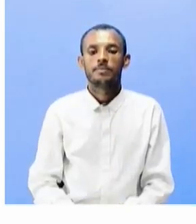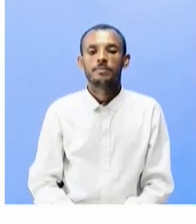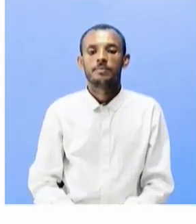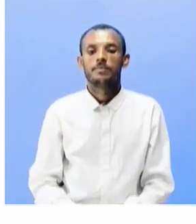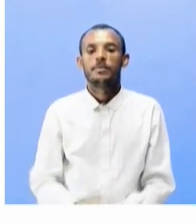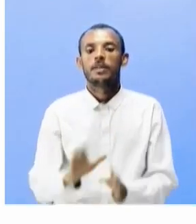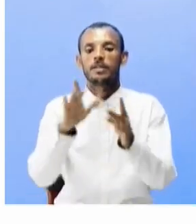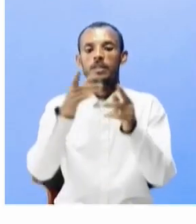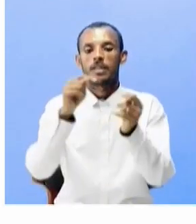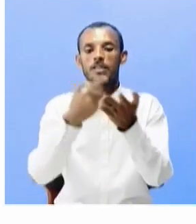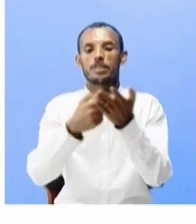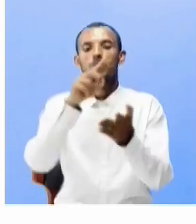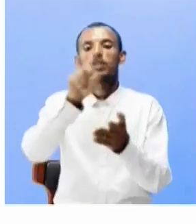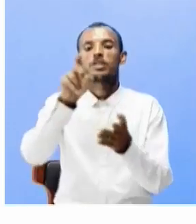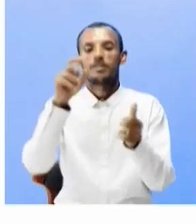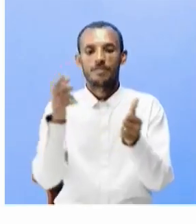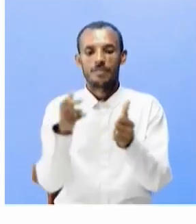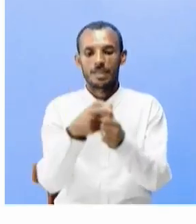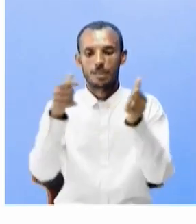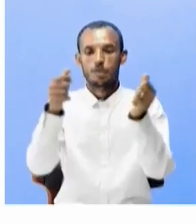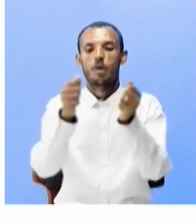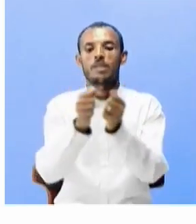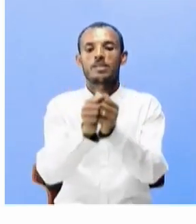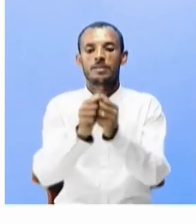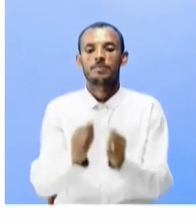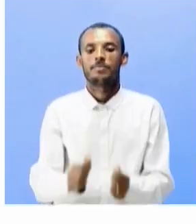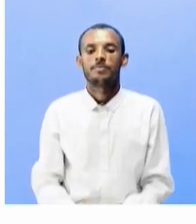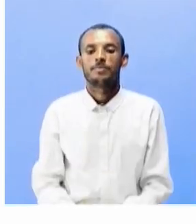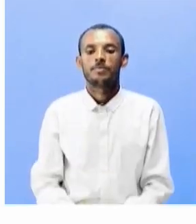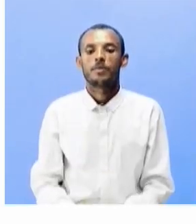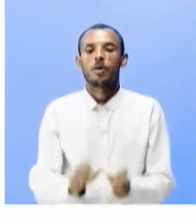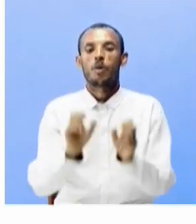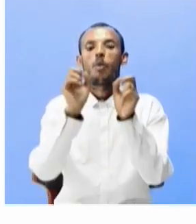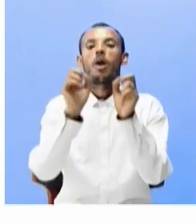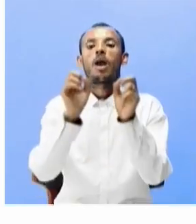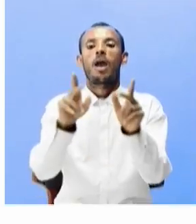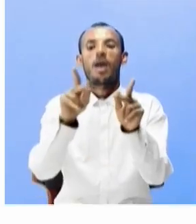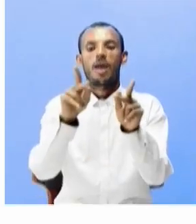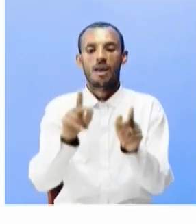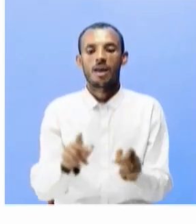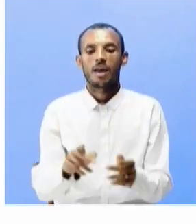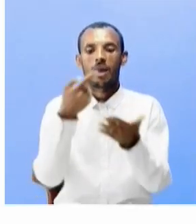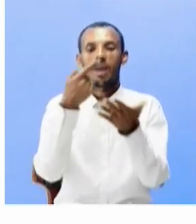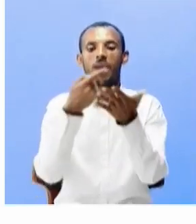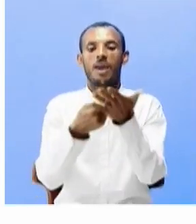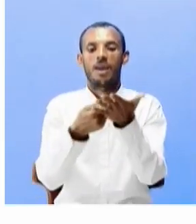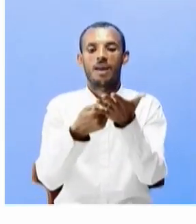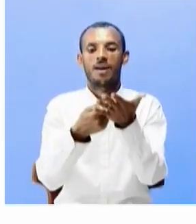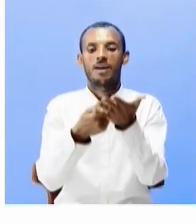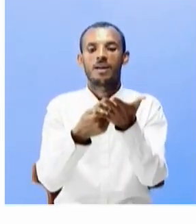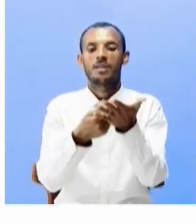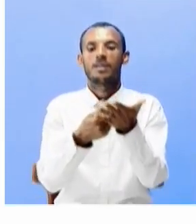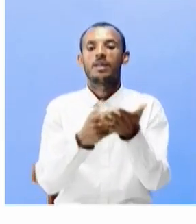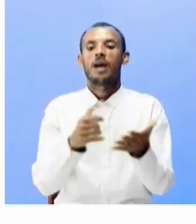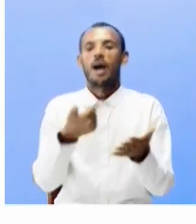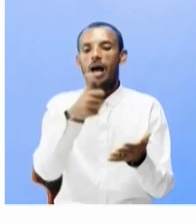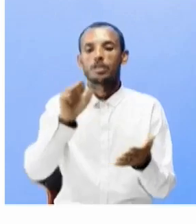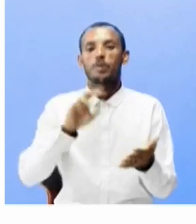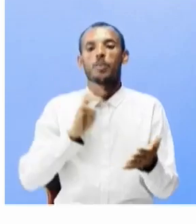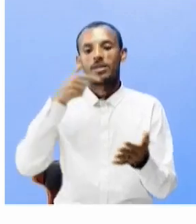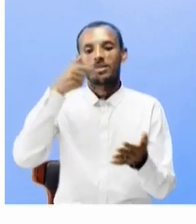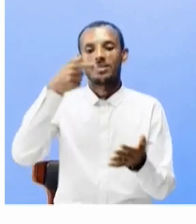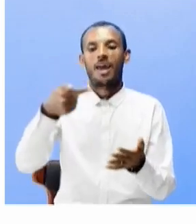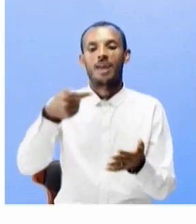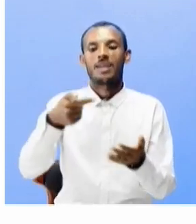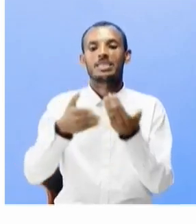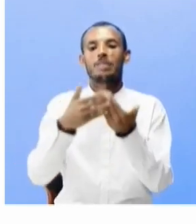Let's try this question first together. Okay, here, as we said,